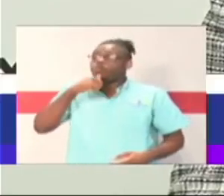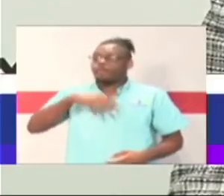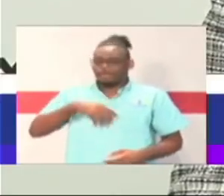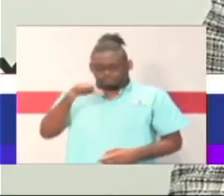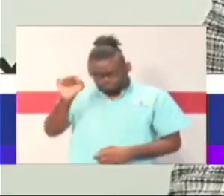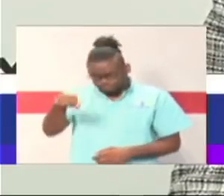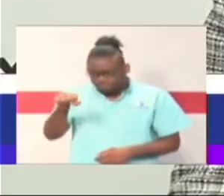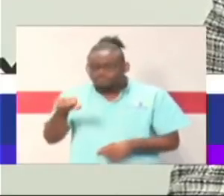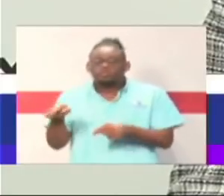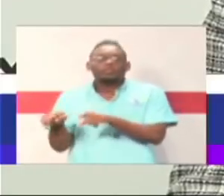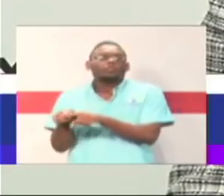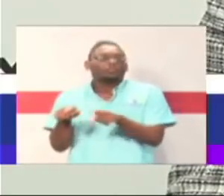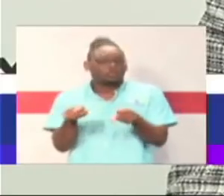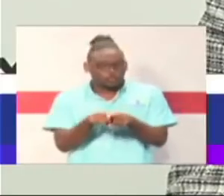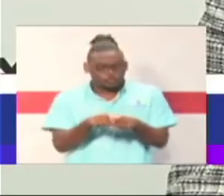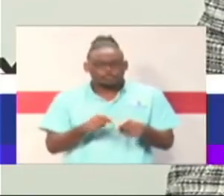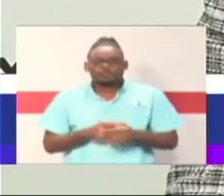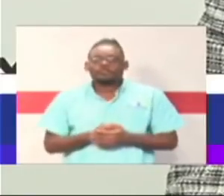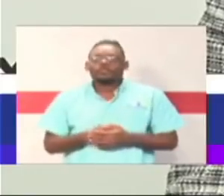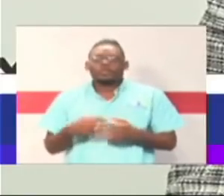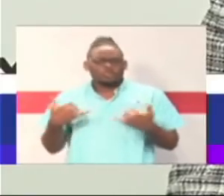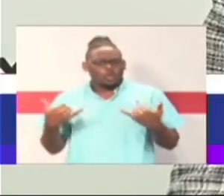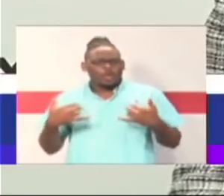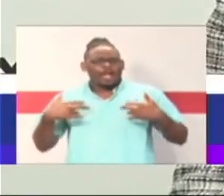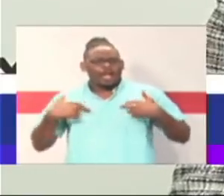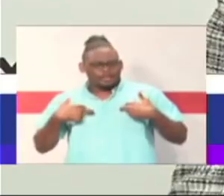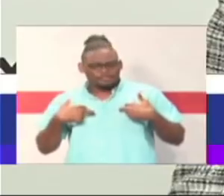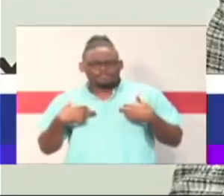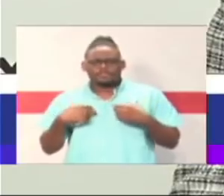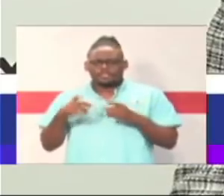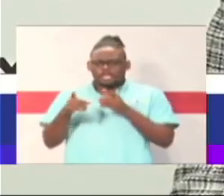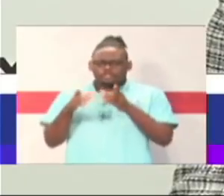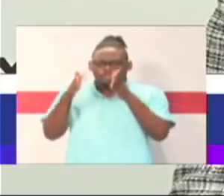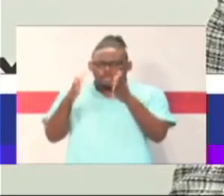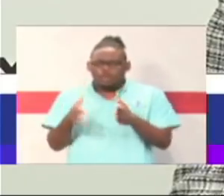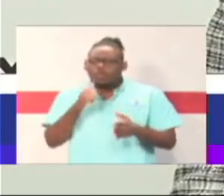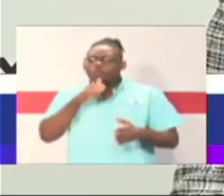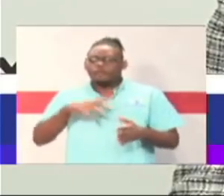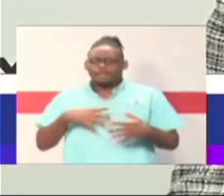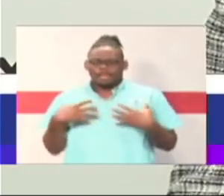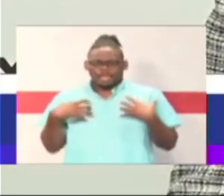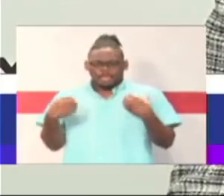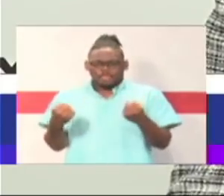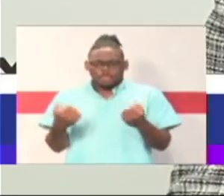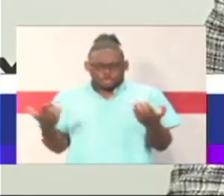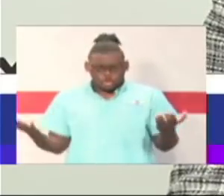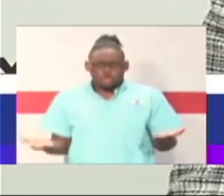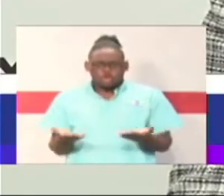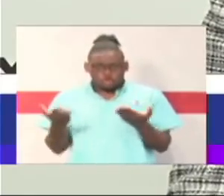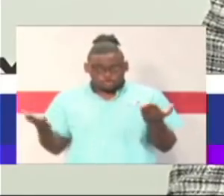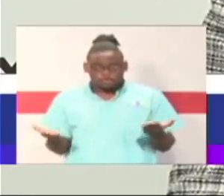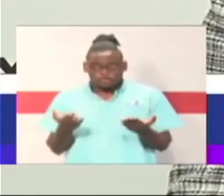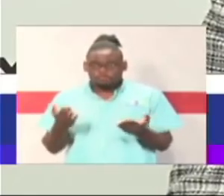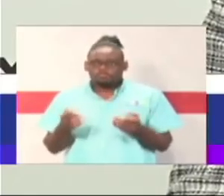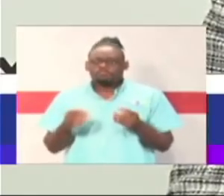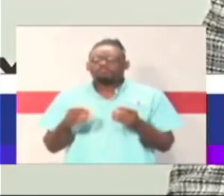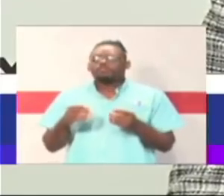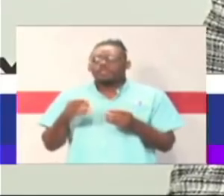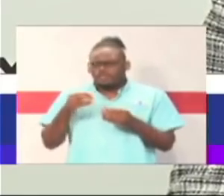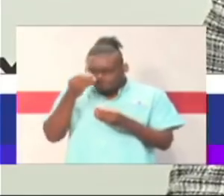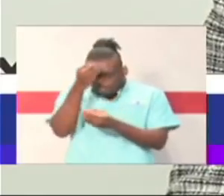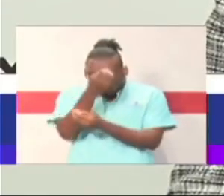the Director of Women's Health with us here, Dr. Sujisingh, who will provide an update on vaccination for